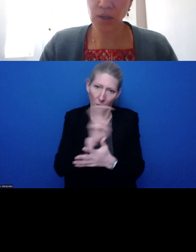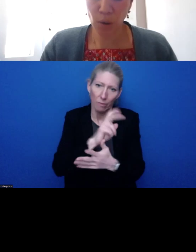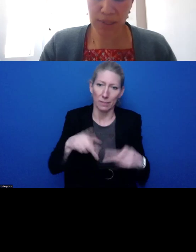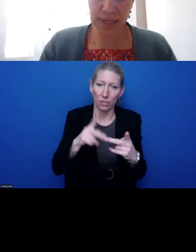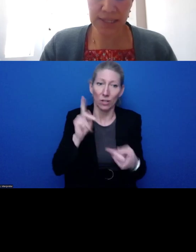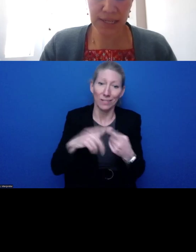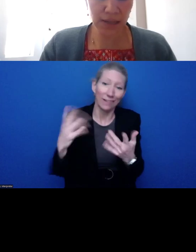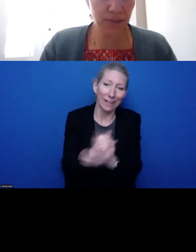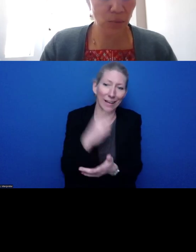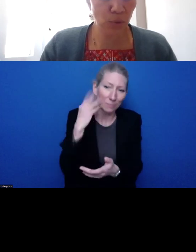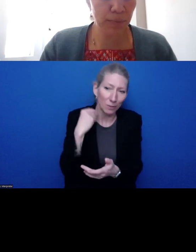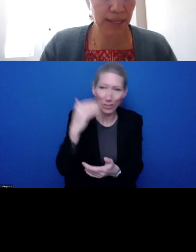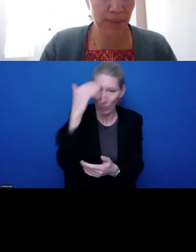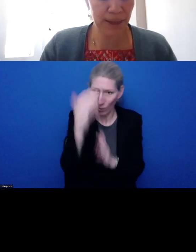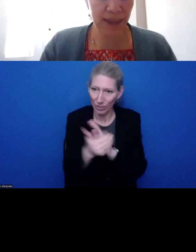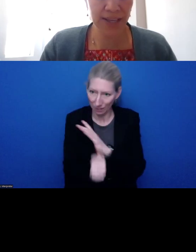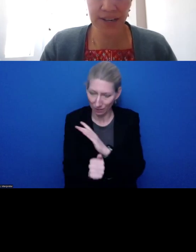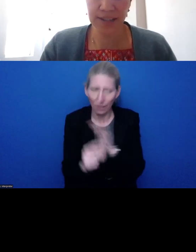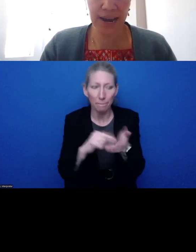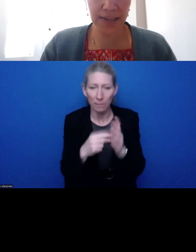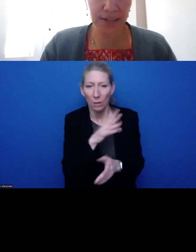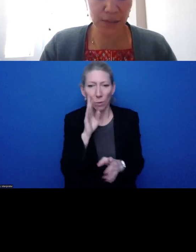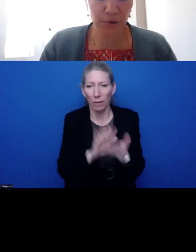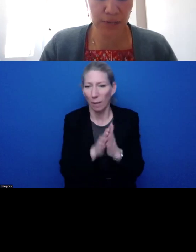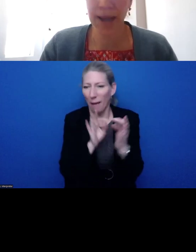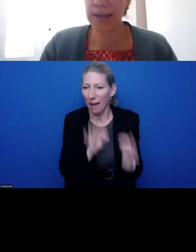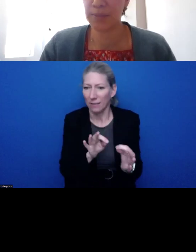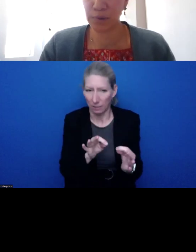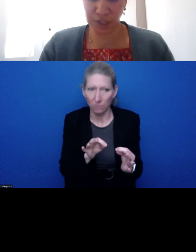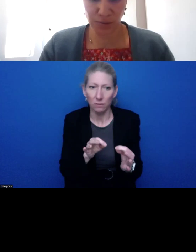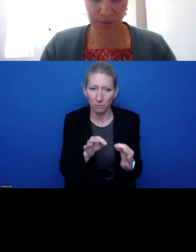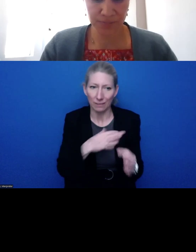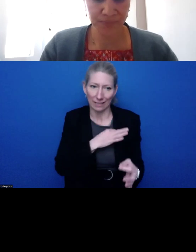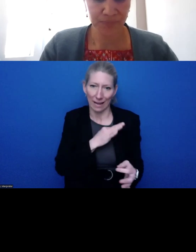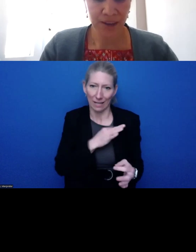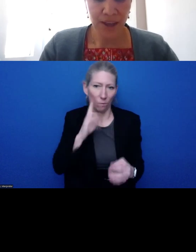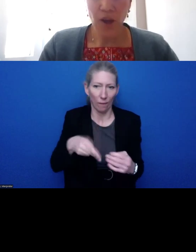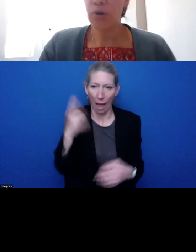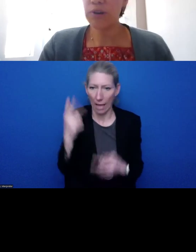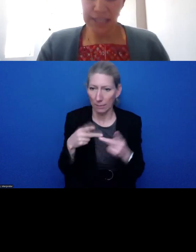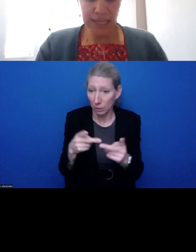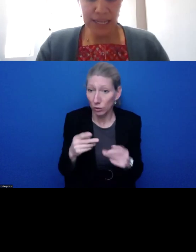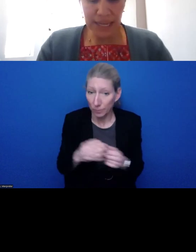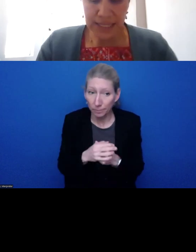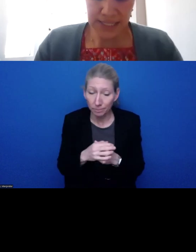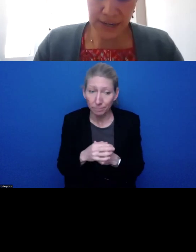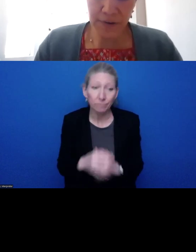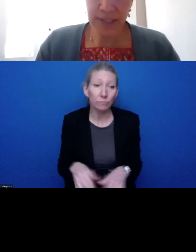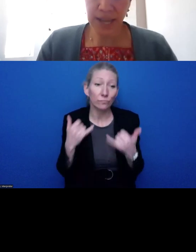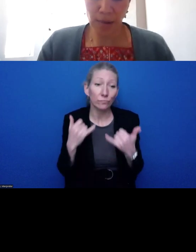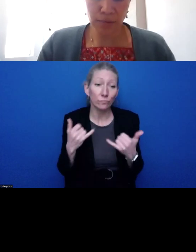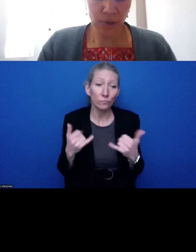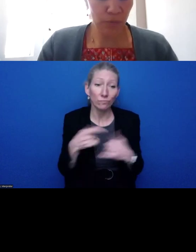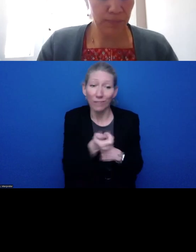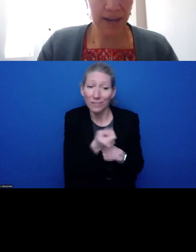experience, knowledge, and skills that would make them excellent candidates for the highest positions. Currently, in